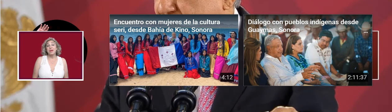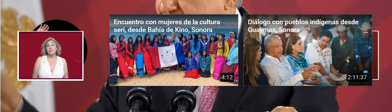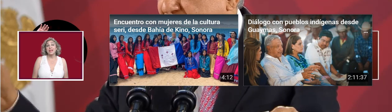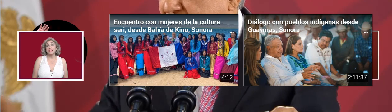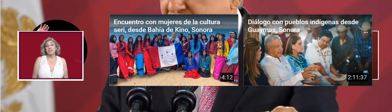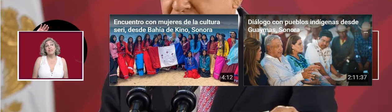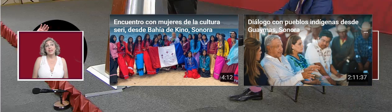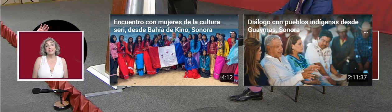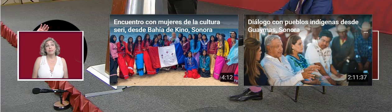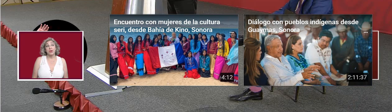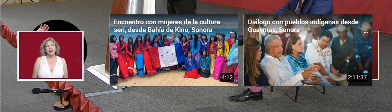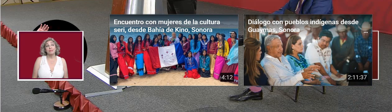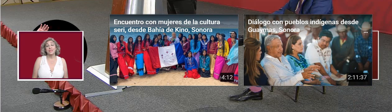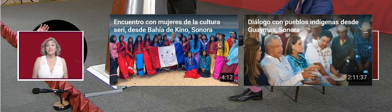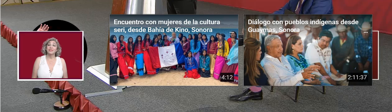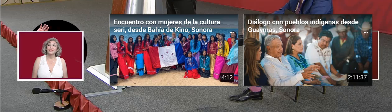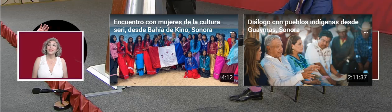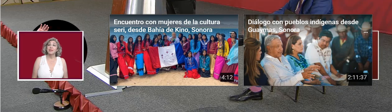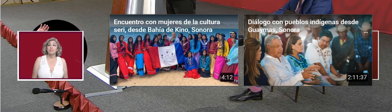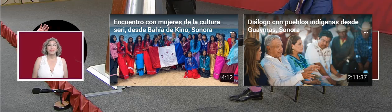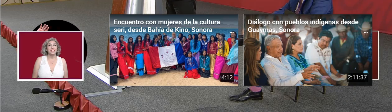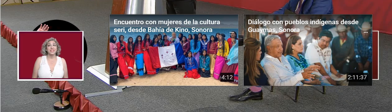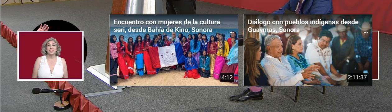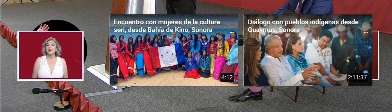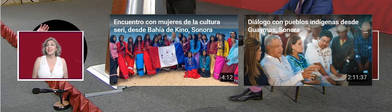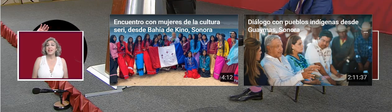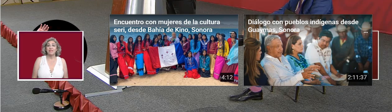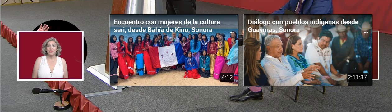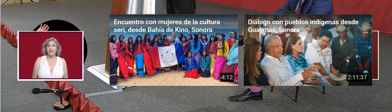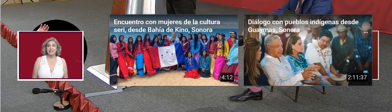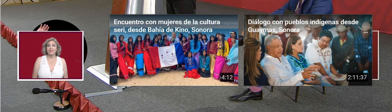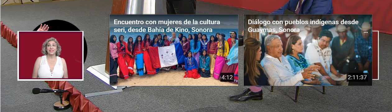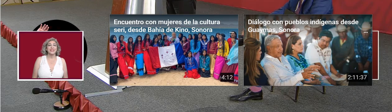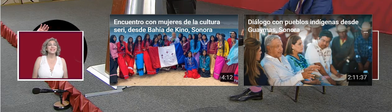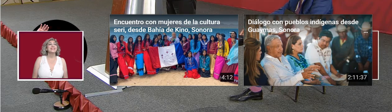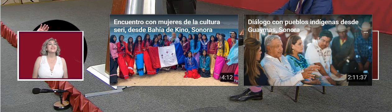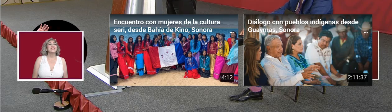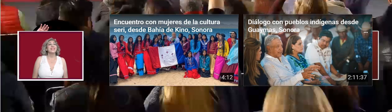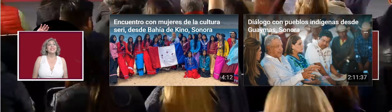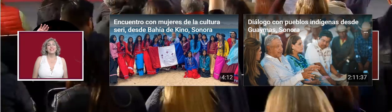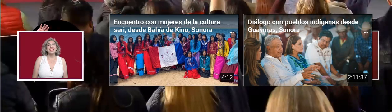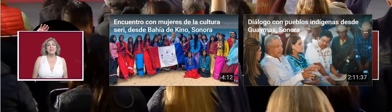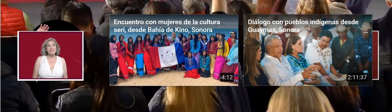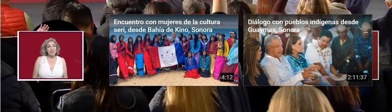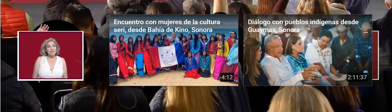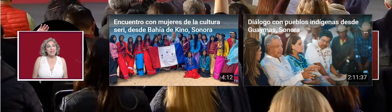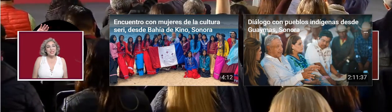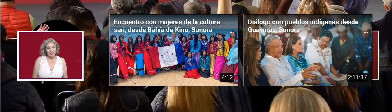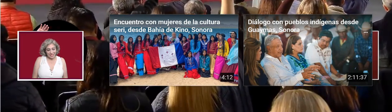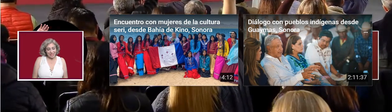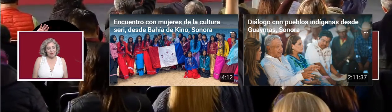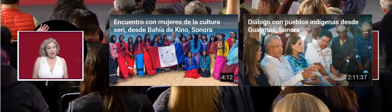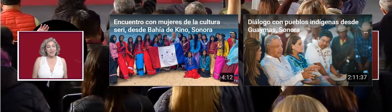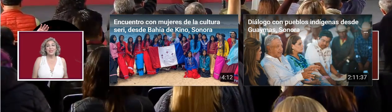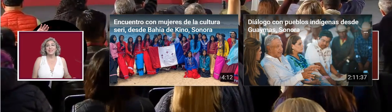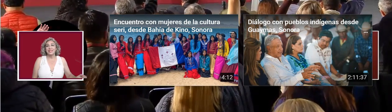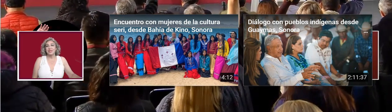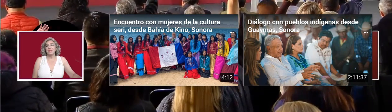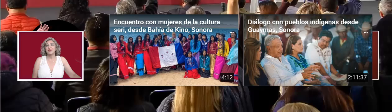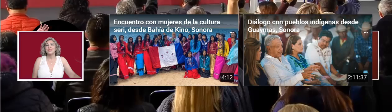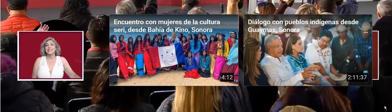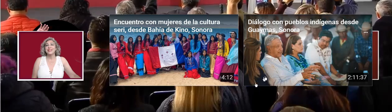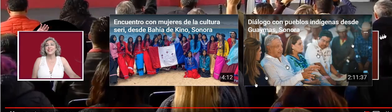he might be a conservative perhaps but certainly not from the left thank you very much we'll see you tomorrow